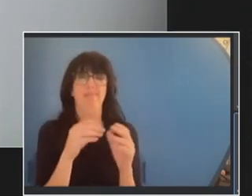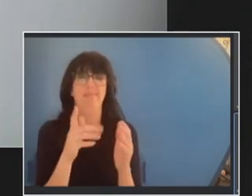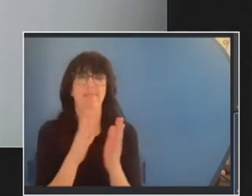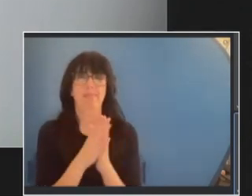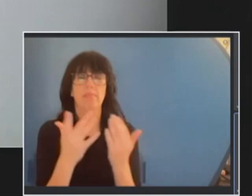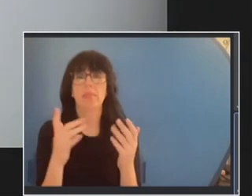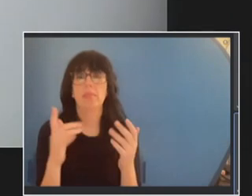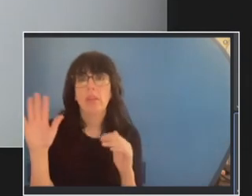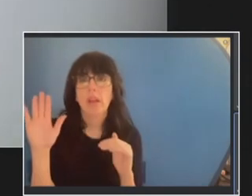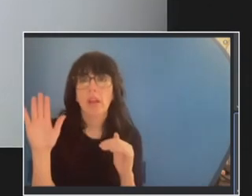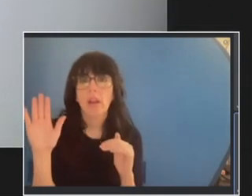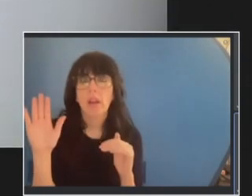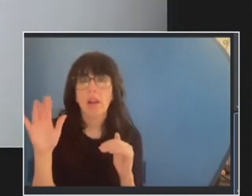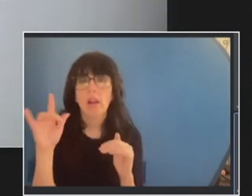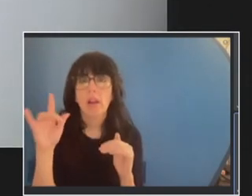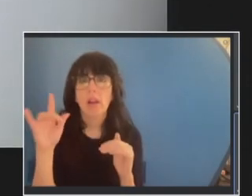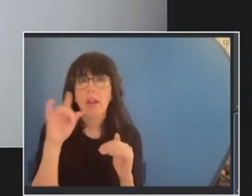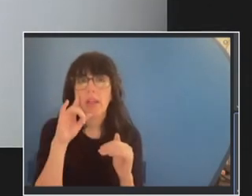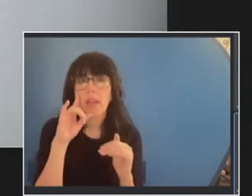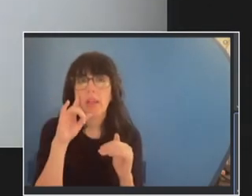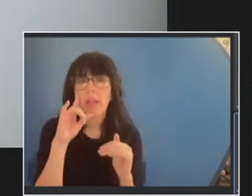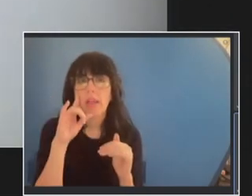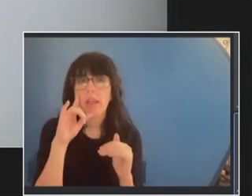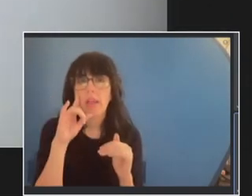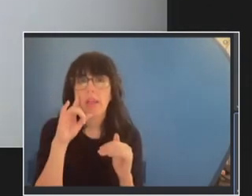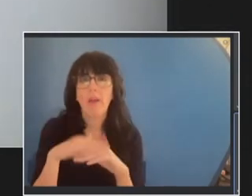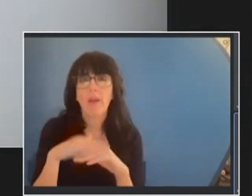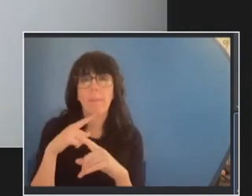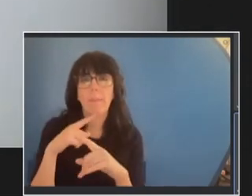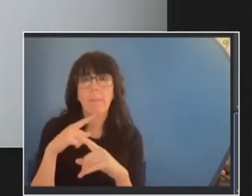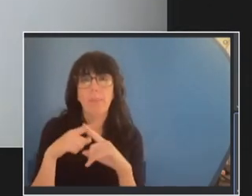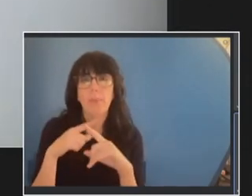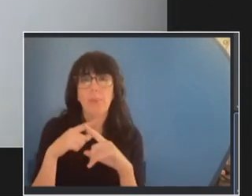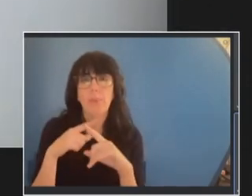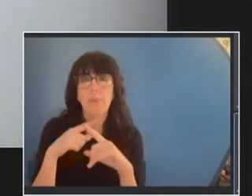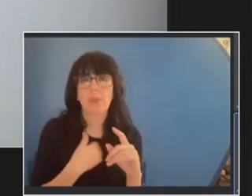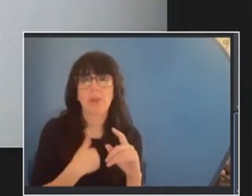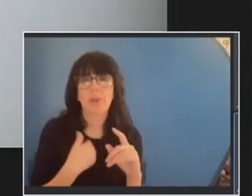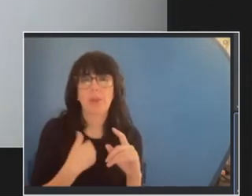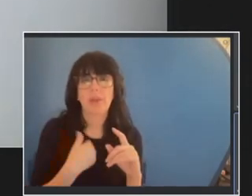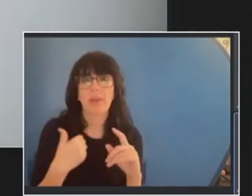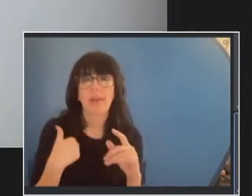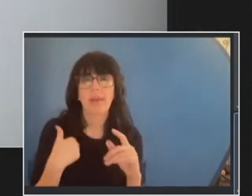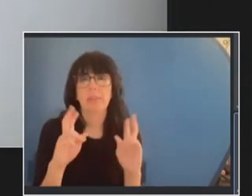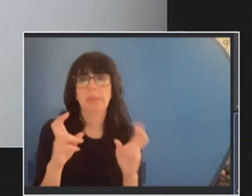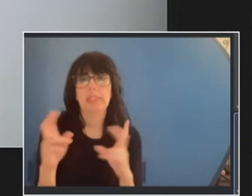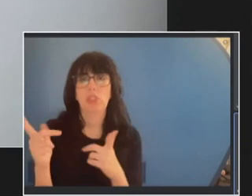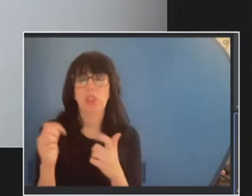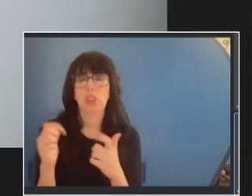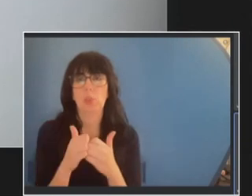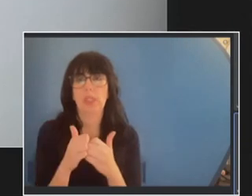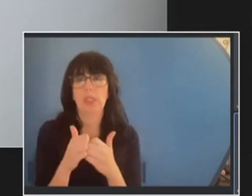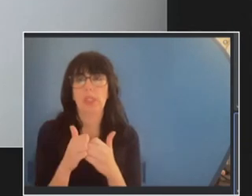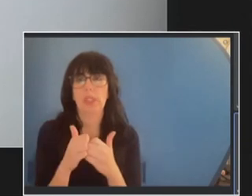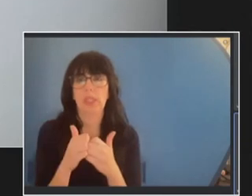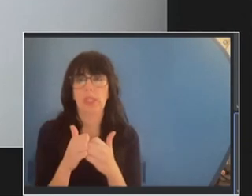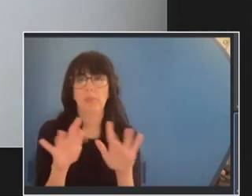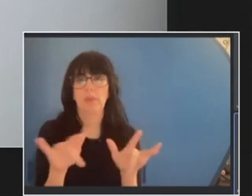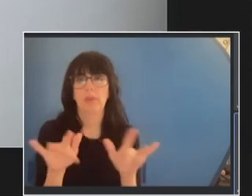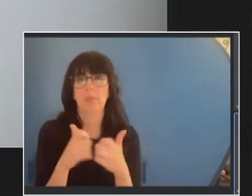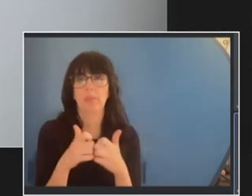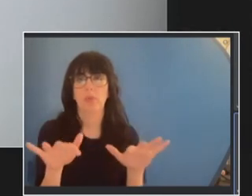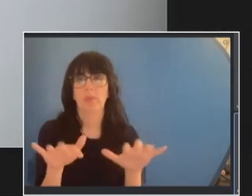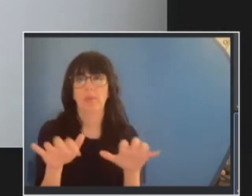Missy will. I think I'm unmuted now. I'm having some issues with it. It's like my computer was frozen for a